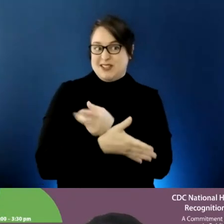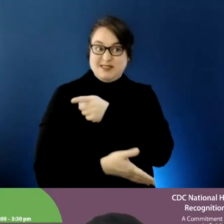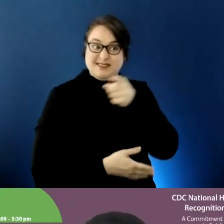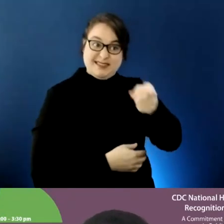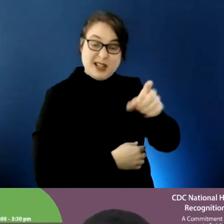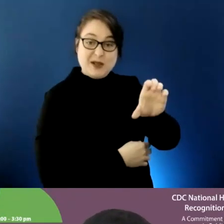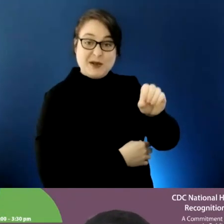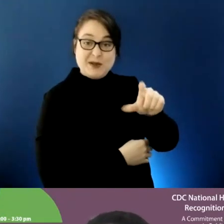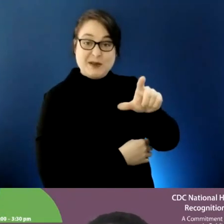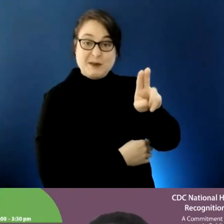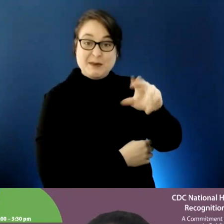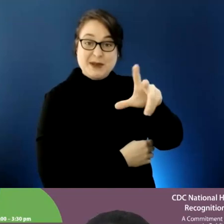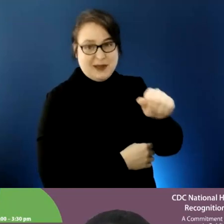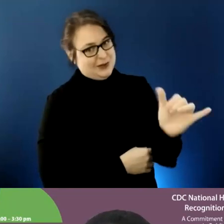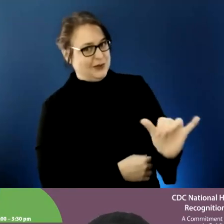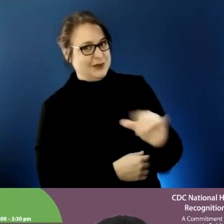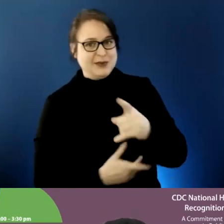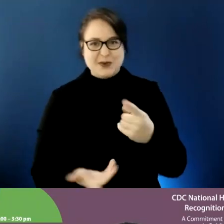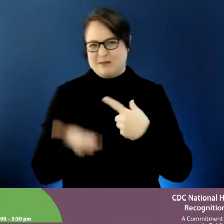bit about that.